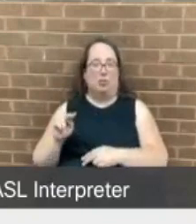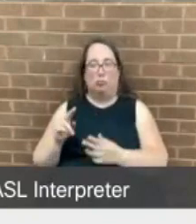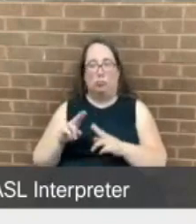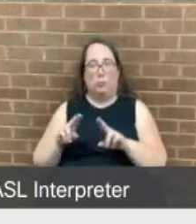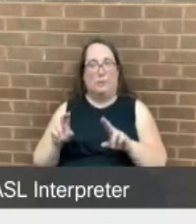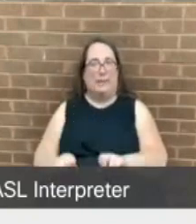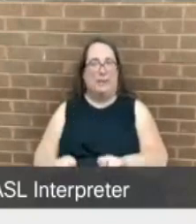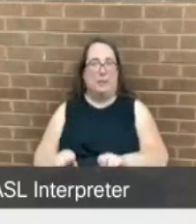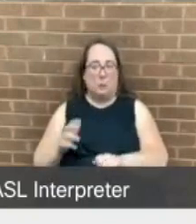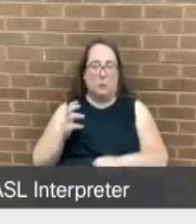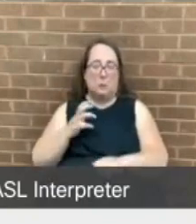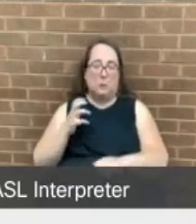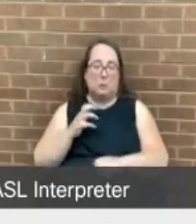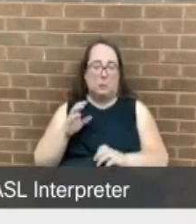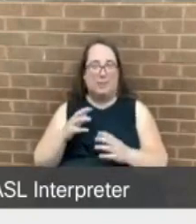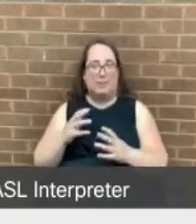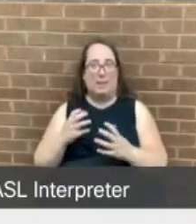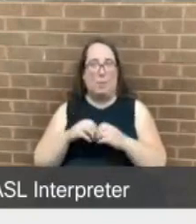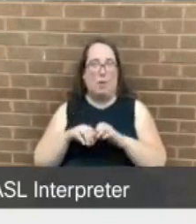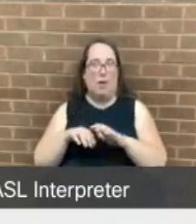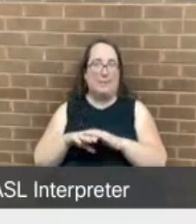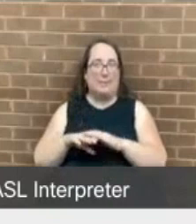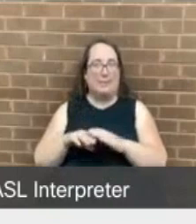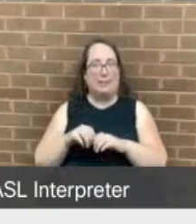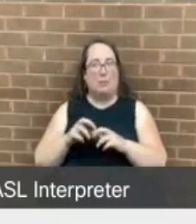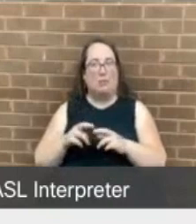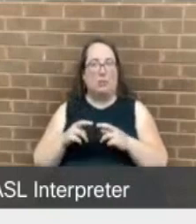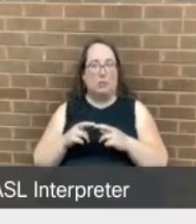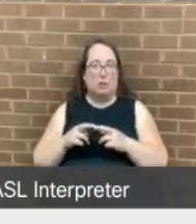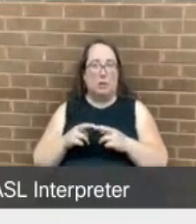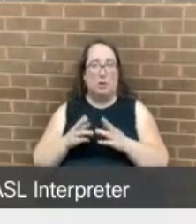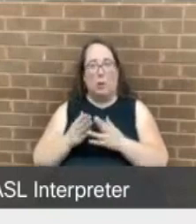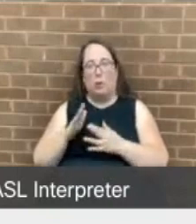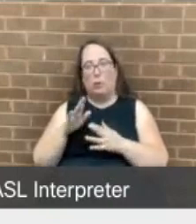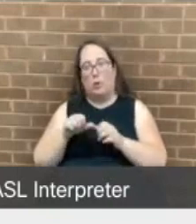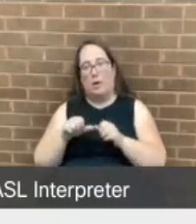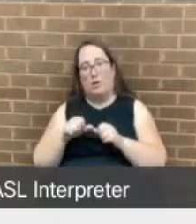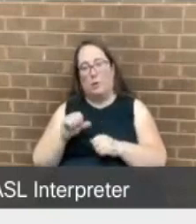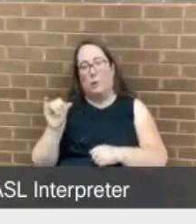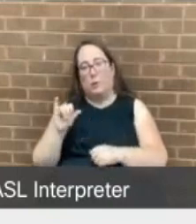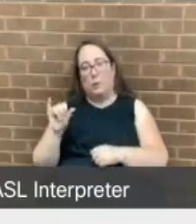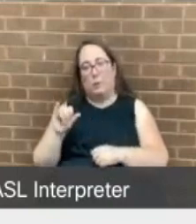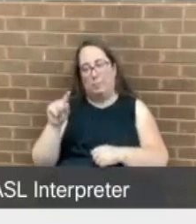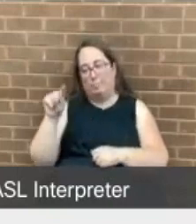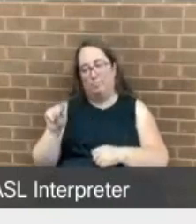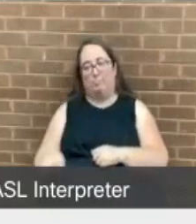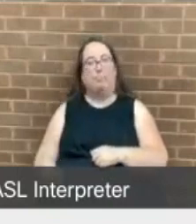it expands a lot of accessibility through the region and certainly would go right through your region as well, coming down